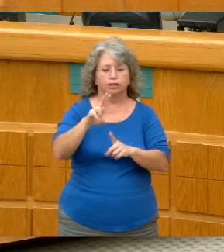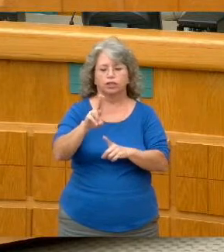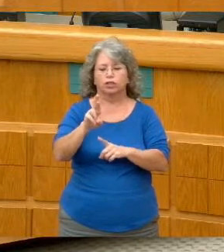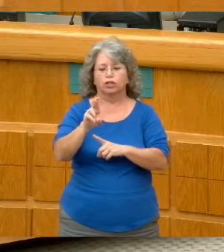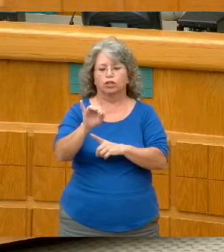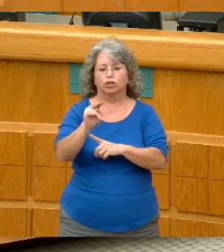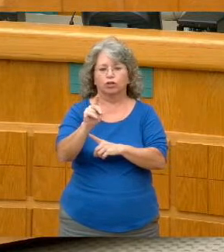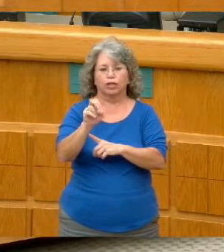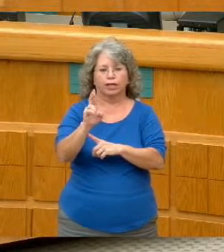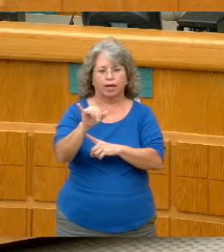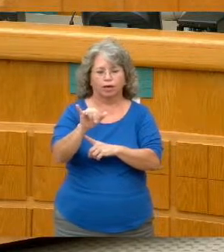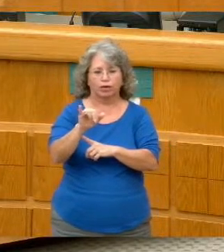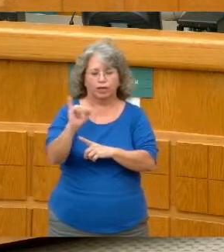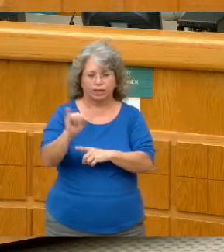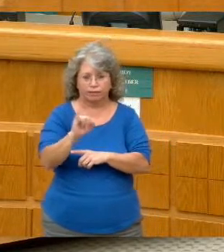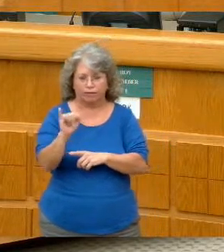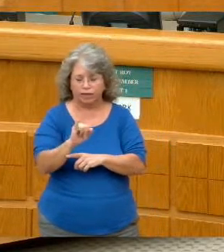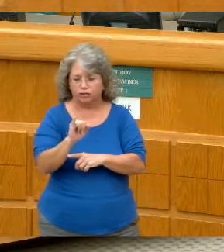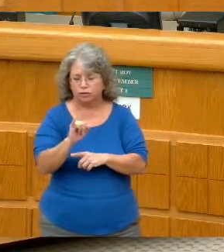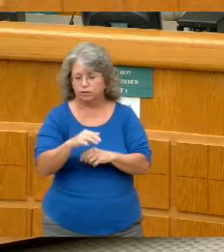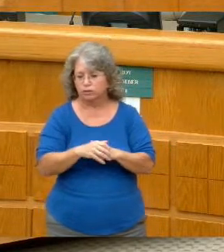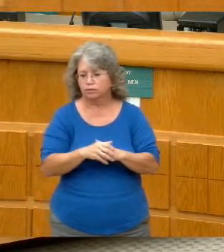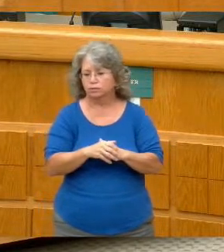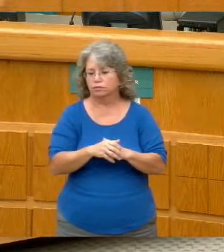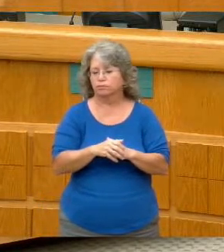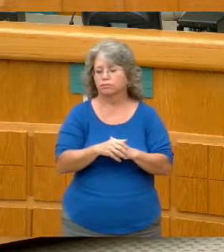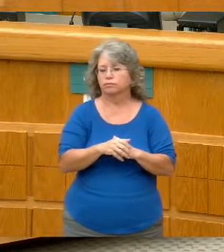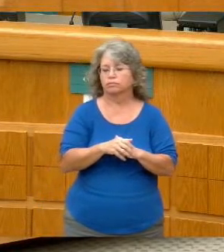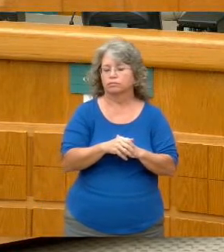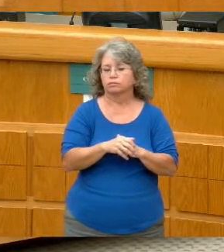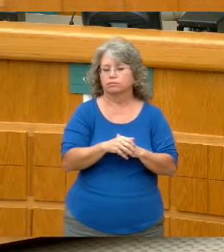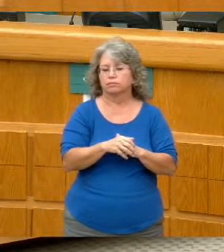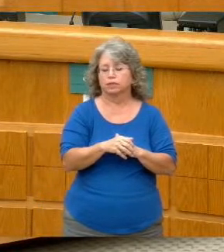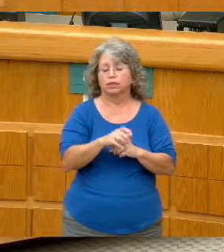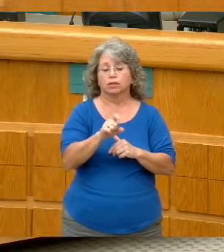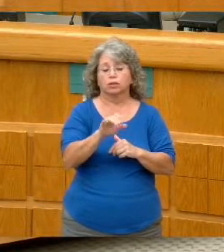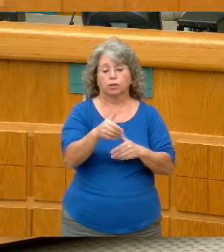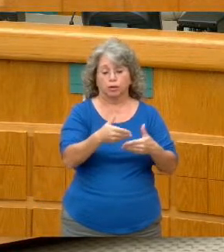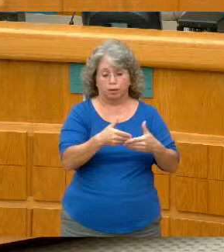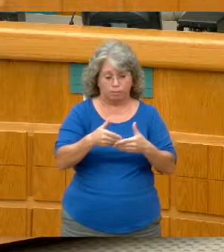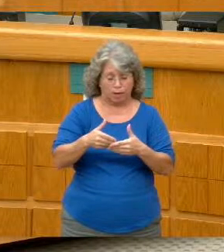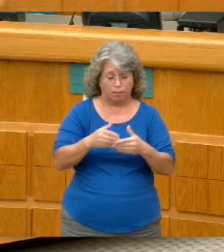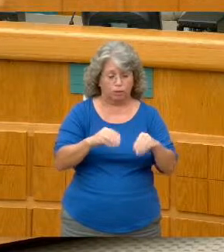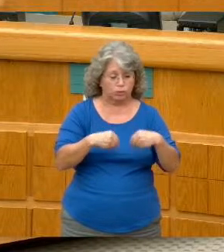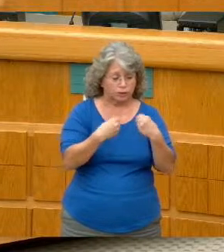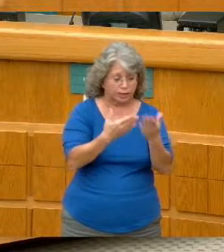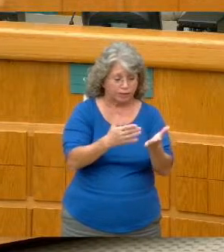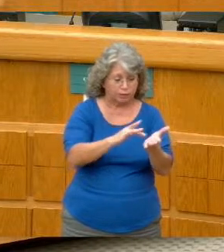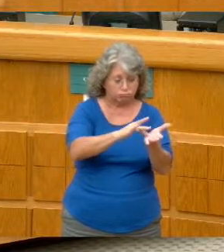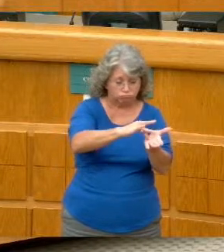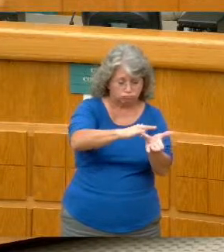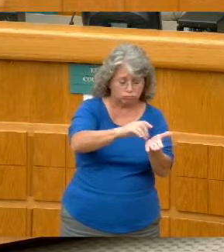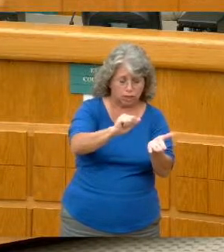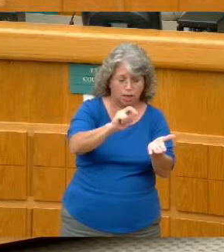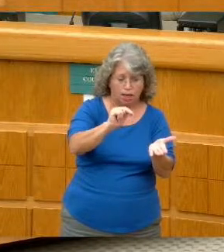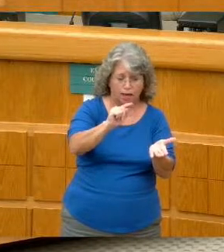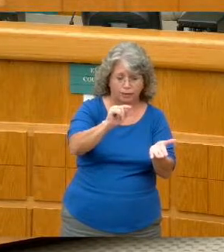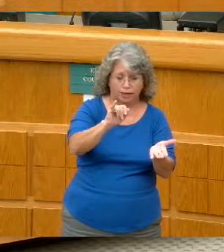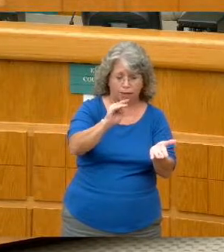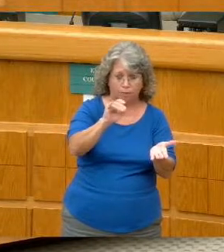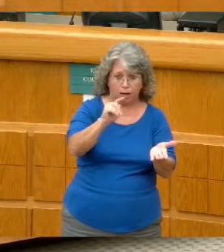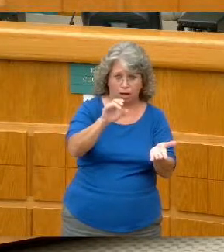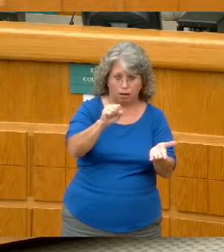tract infection, and even the adenovirus in the respiratory samples were positive. So the baby was treated with